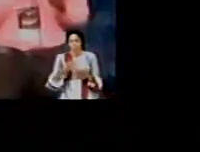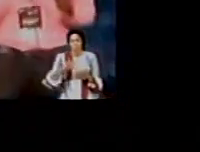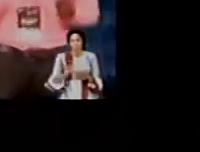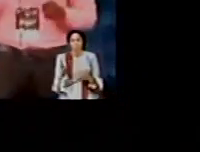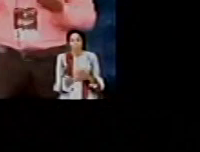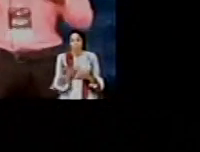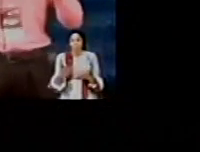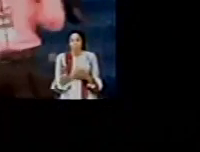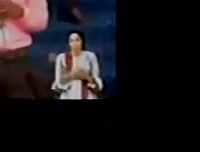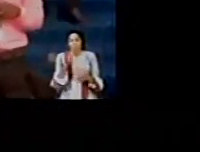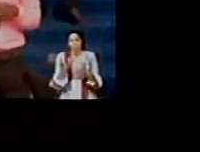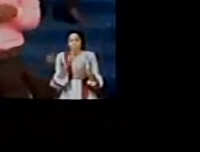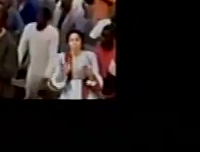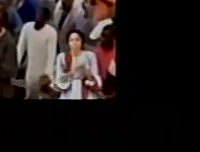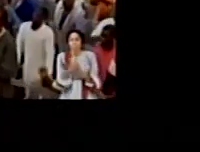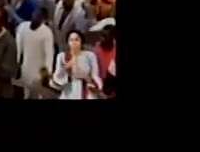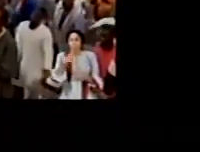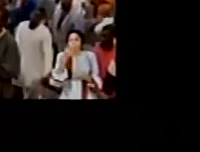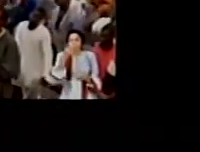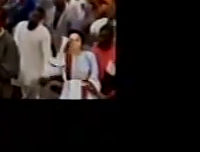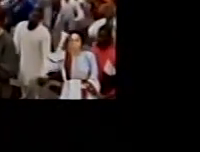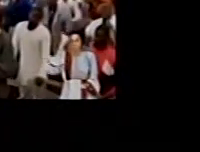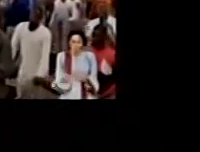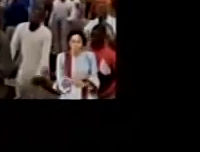If you believe that, say amen.